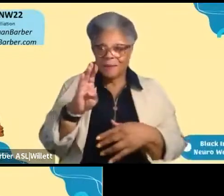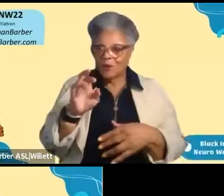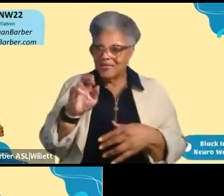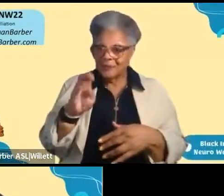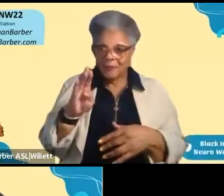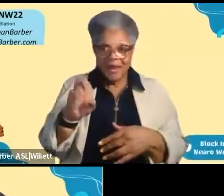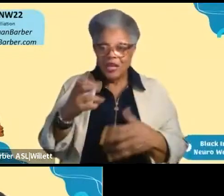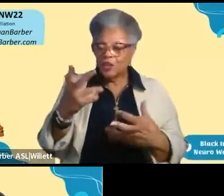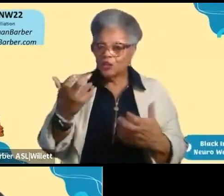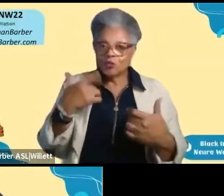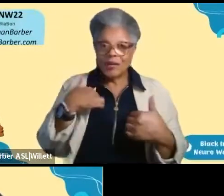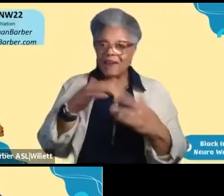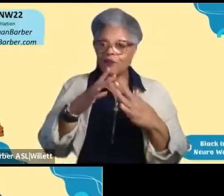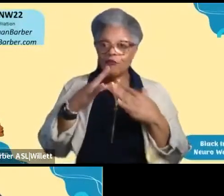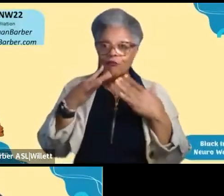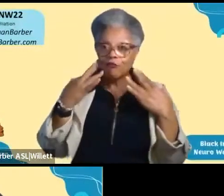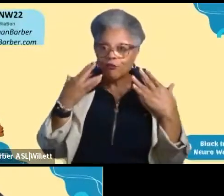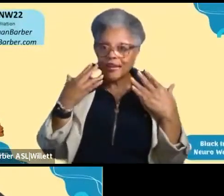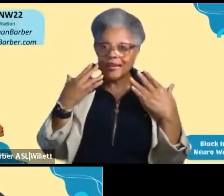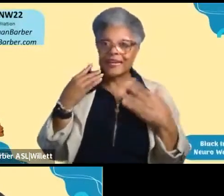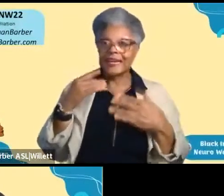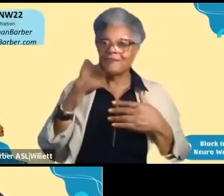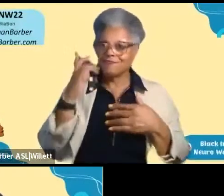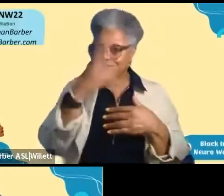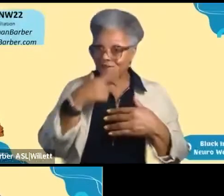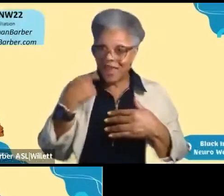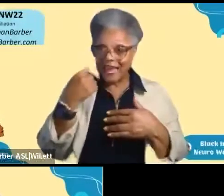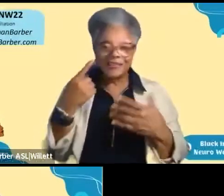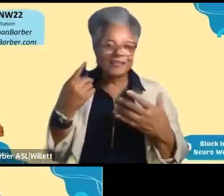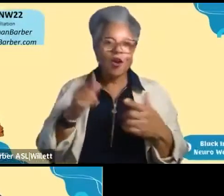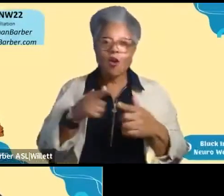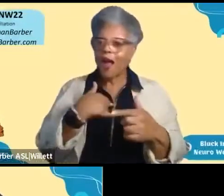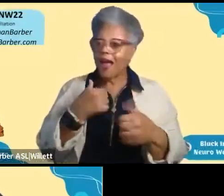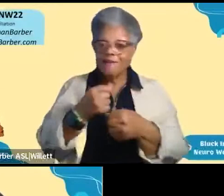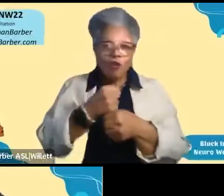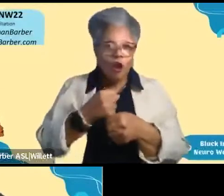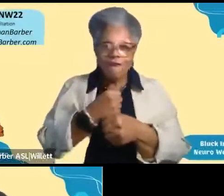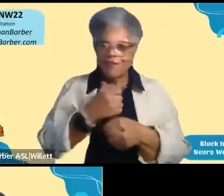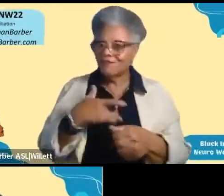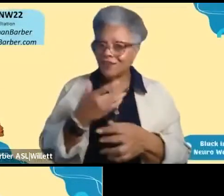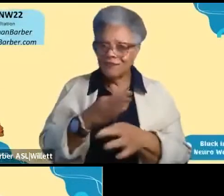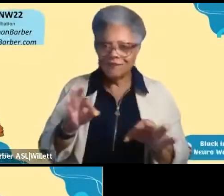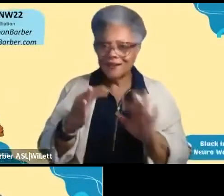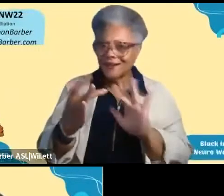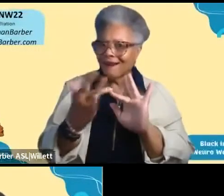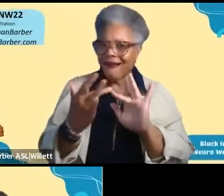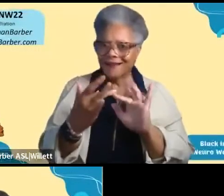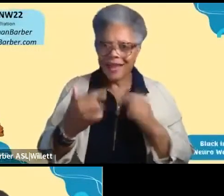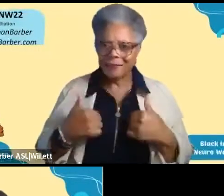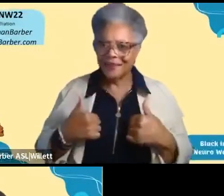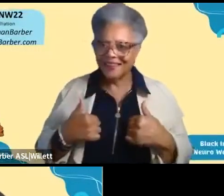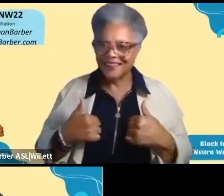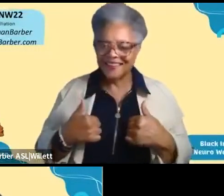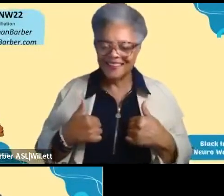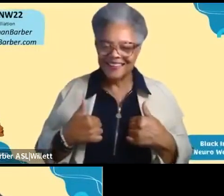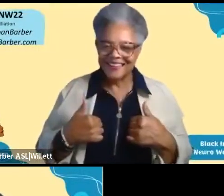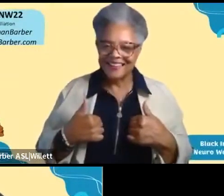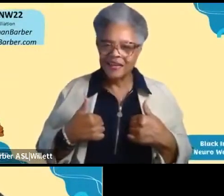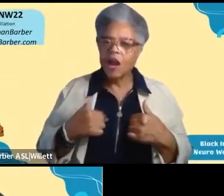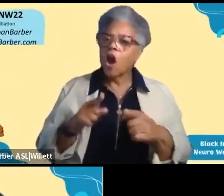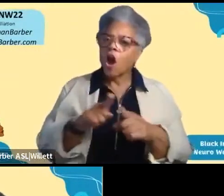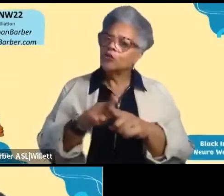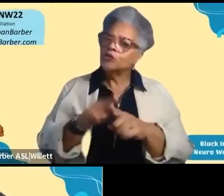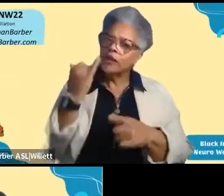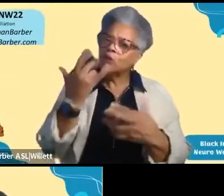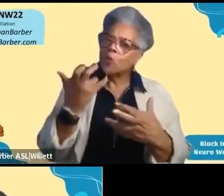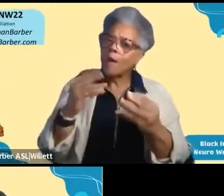you just want to have a friendly place or just have coffee, feel free to contact me. And also, if you